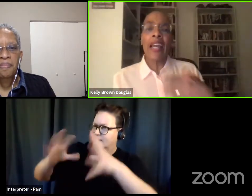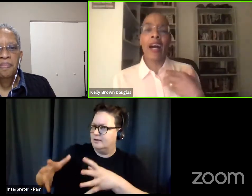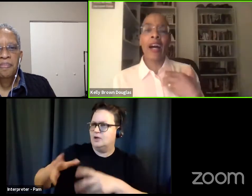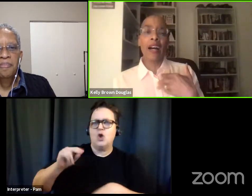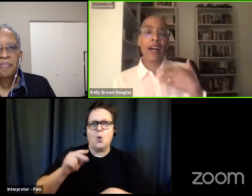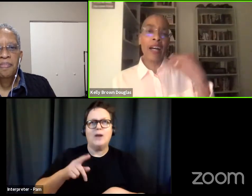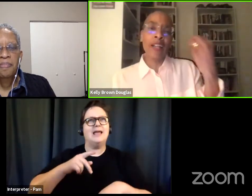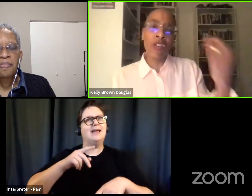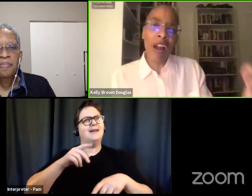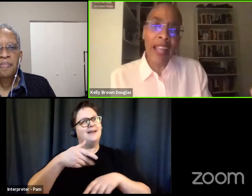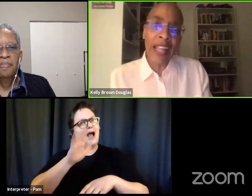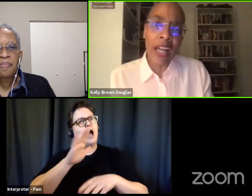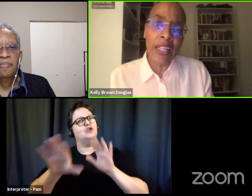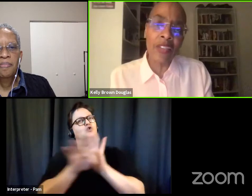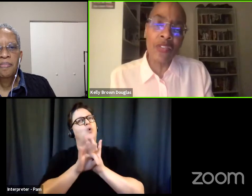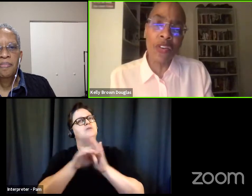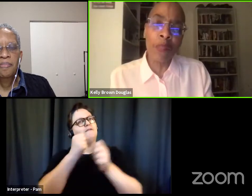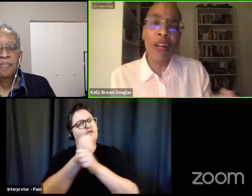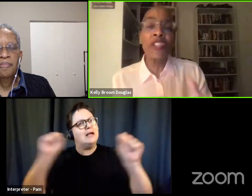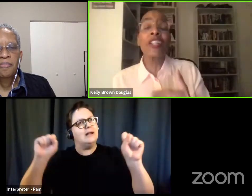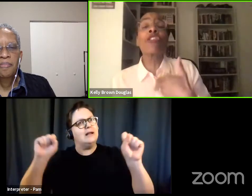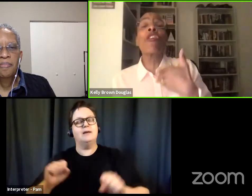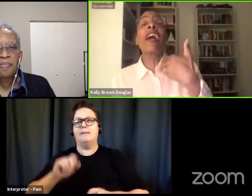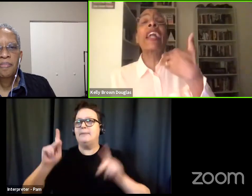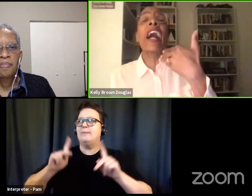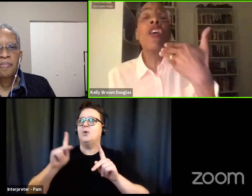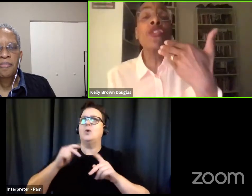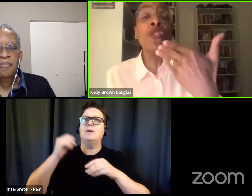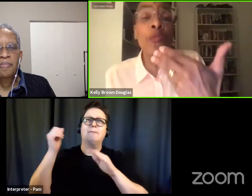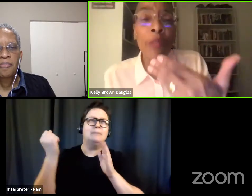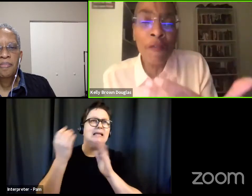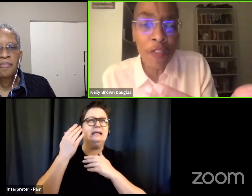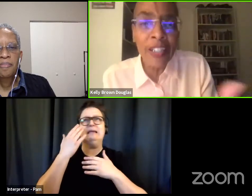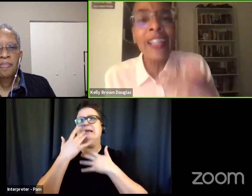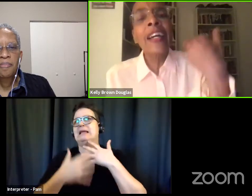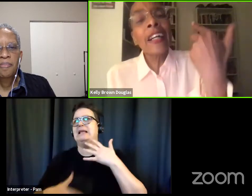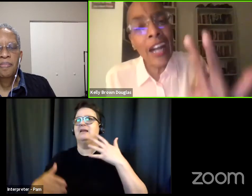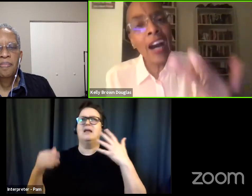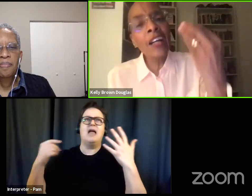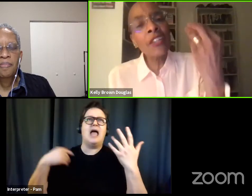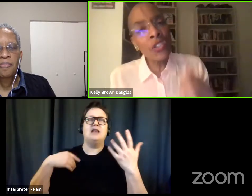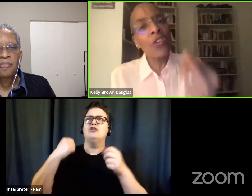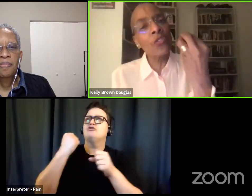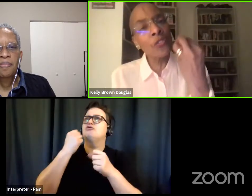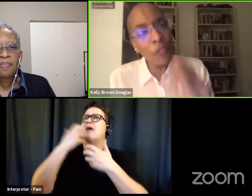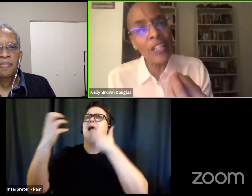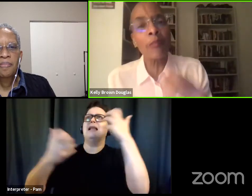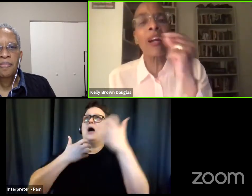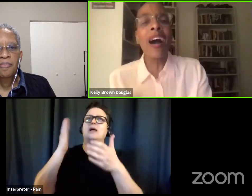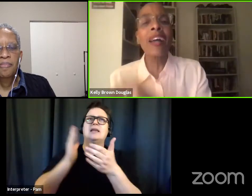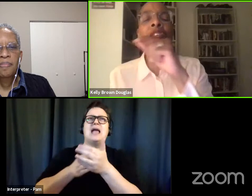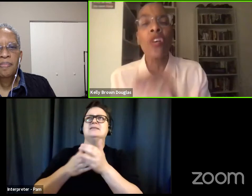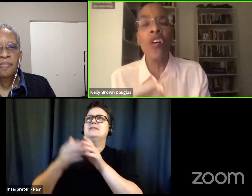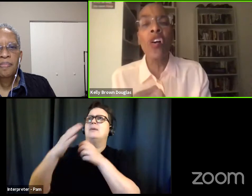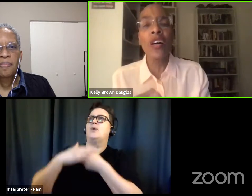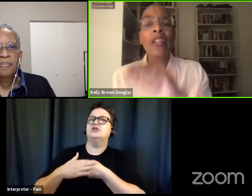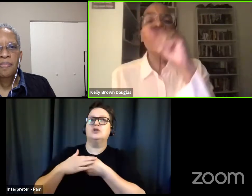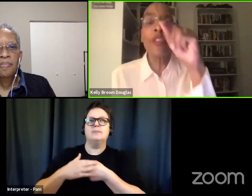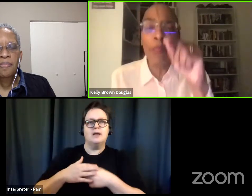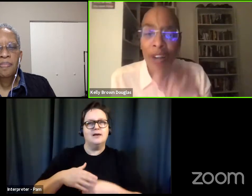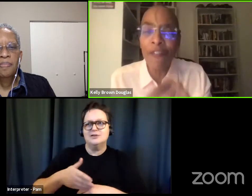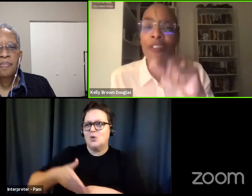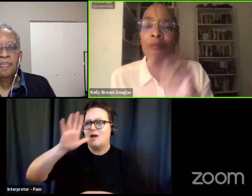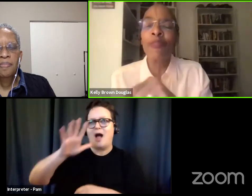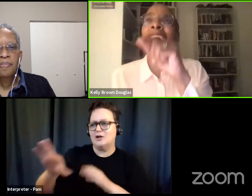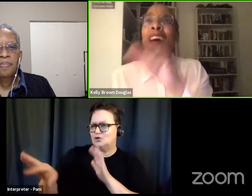pleading and crying out against their oppression and crying out to be free. God chose freedom. God is on